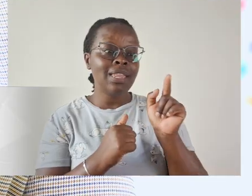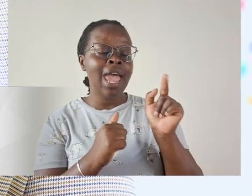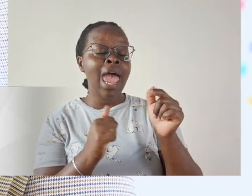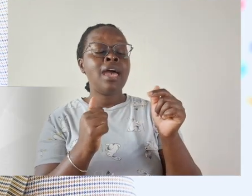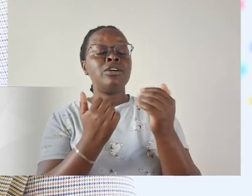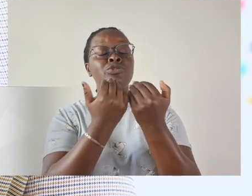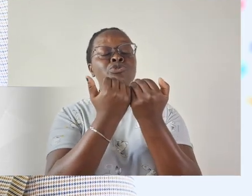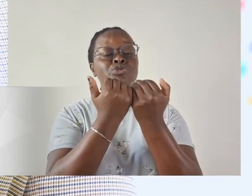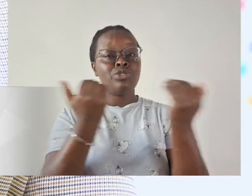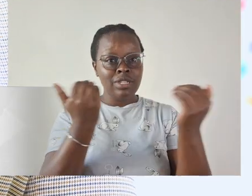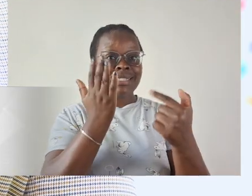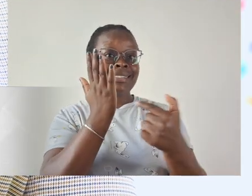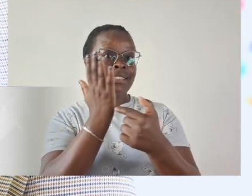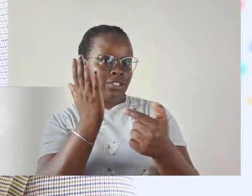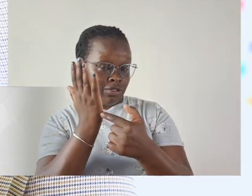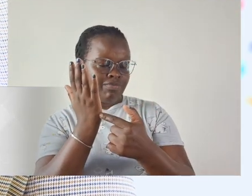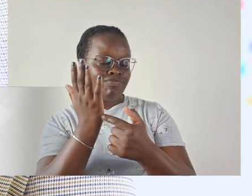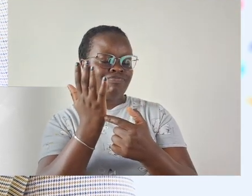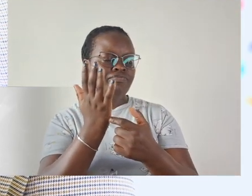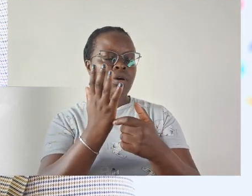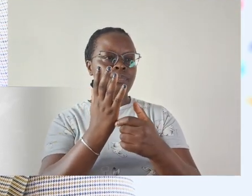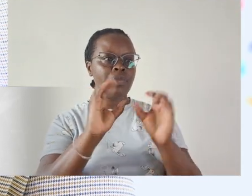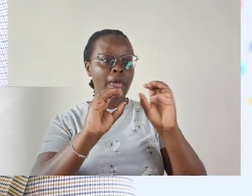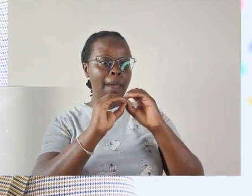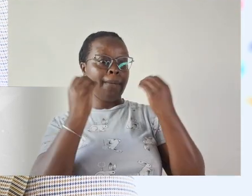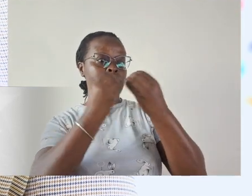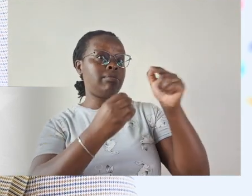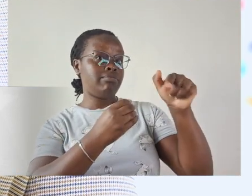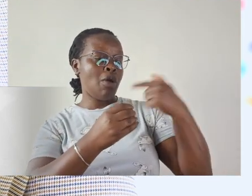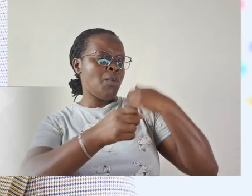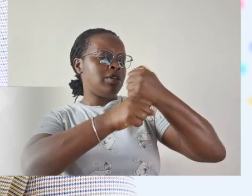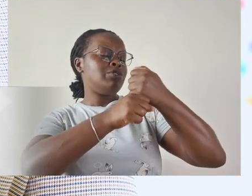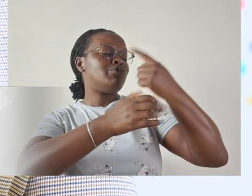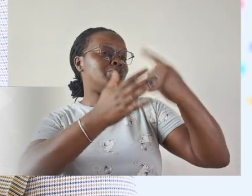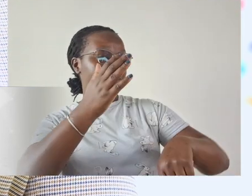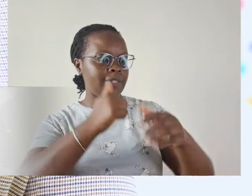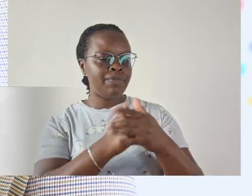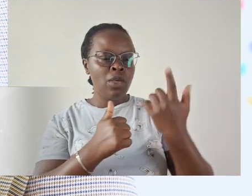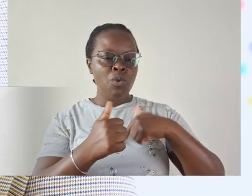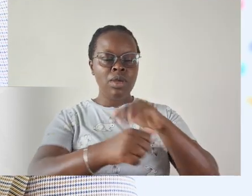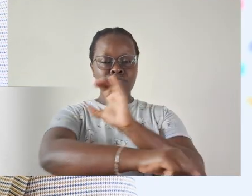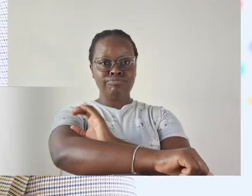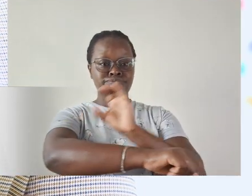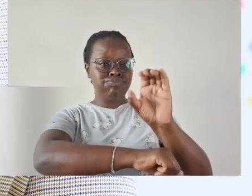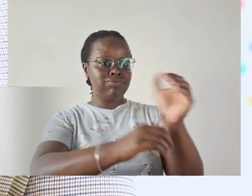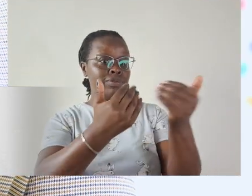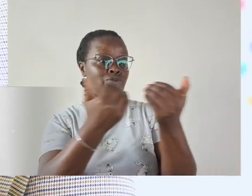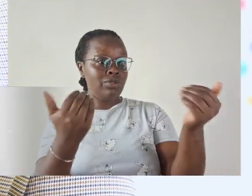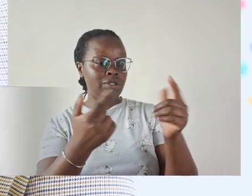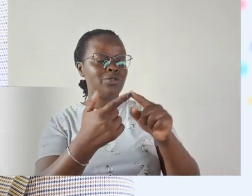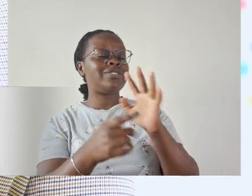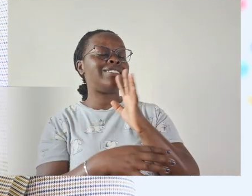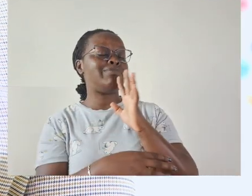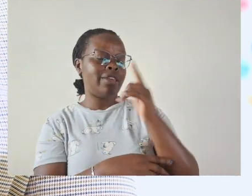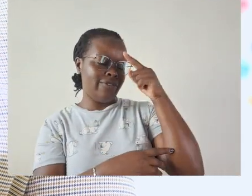children's digital company, and what we do is we empower children to speak